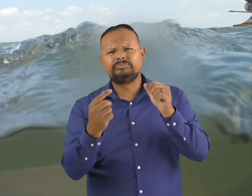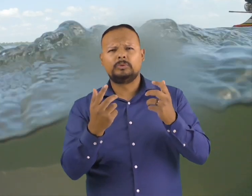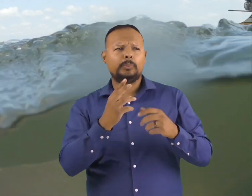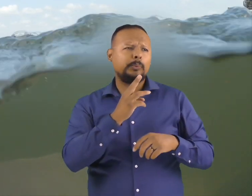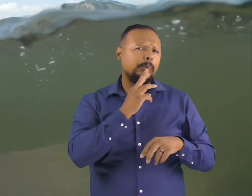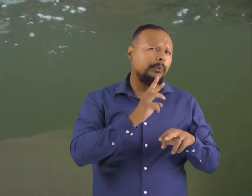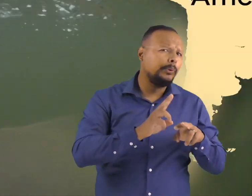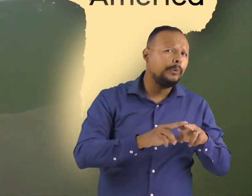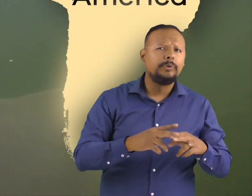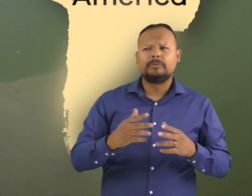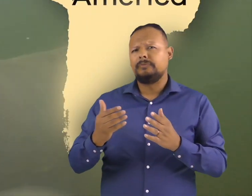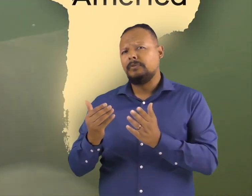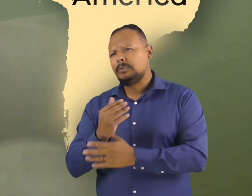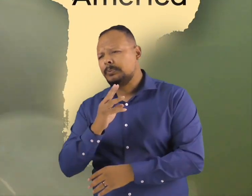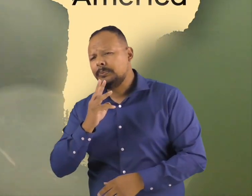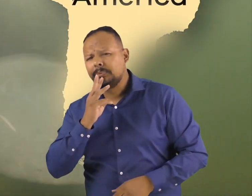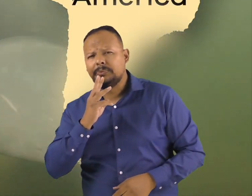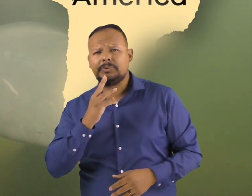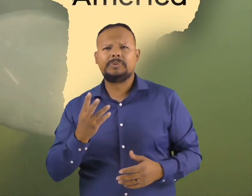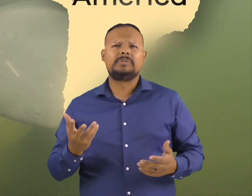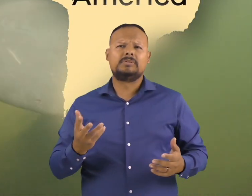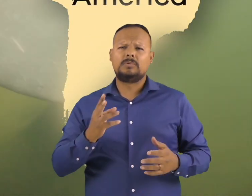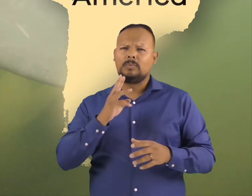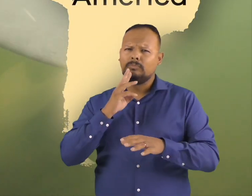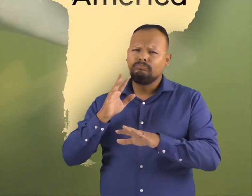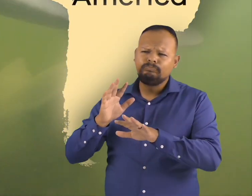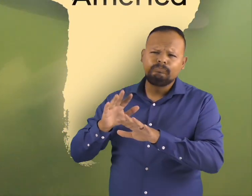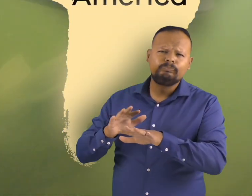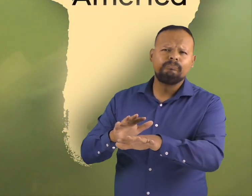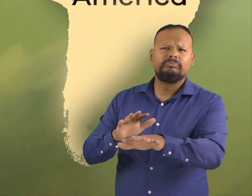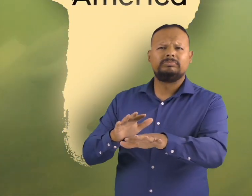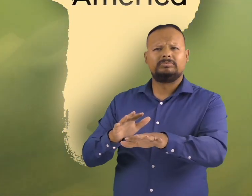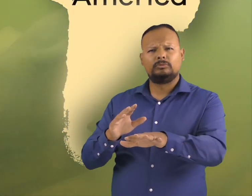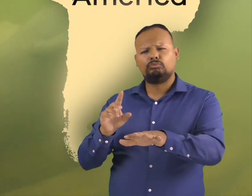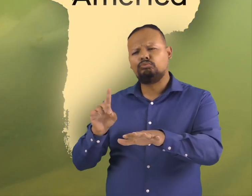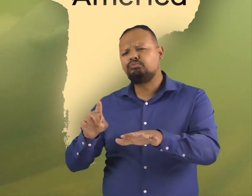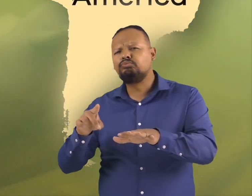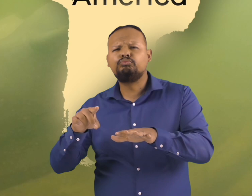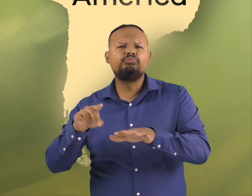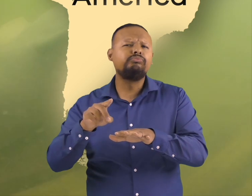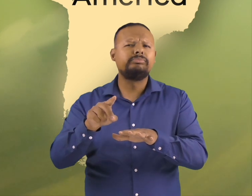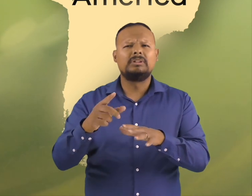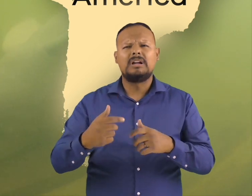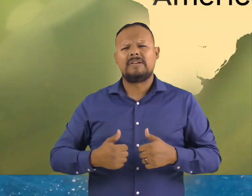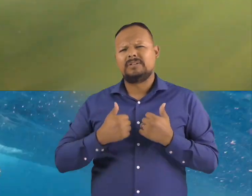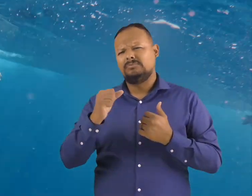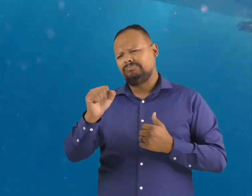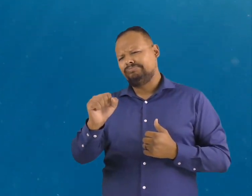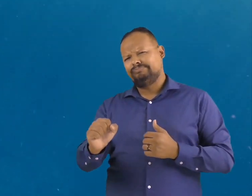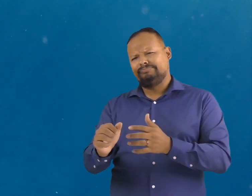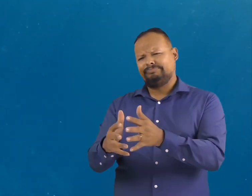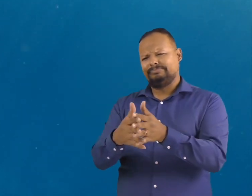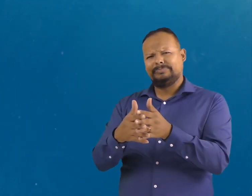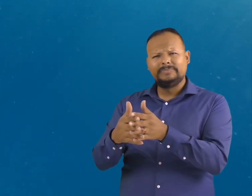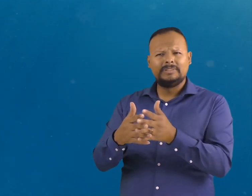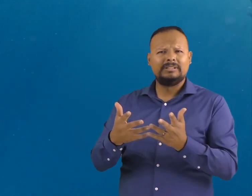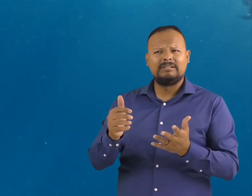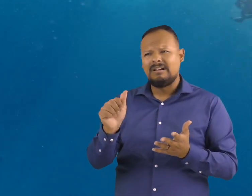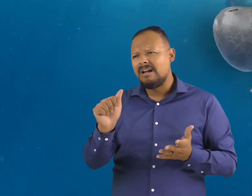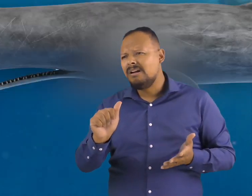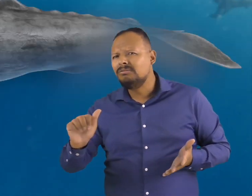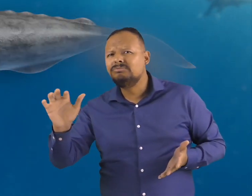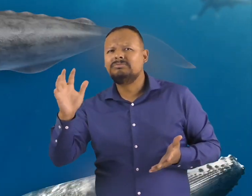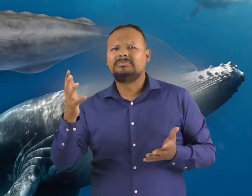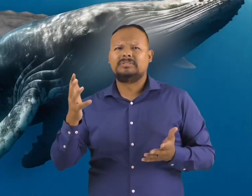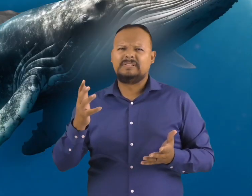dolphins only live in South America and Asia and prefer fresh water. Dolphins belong to a